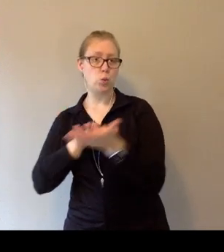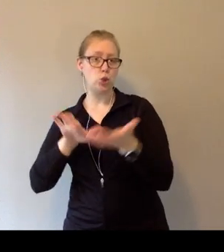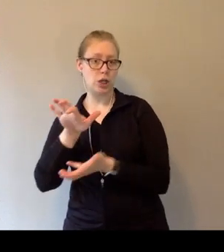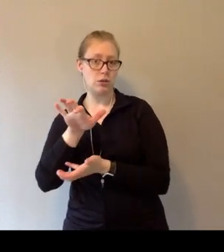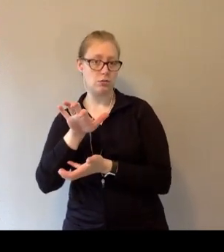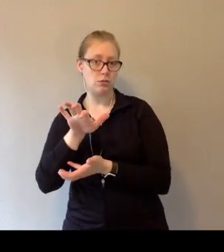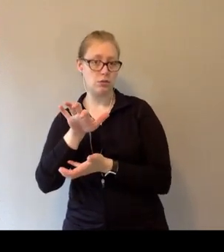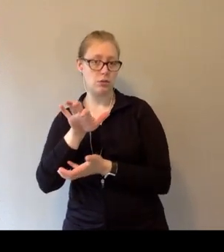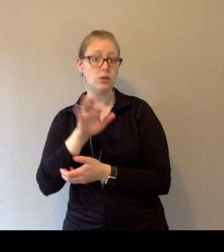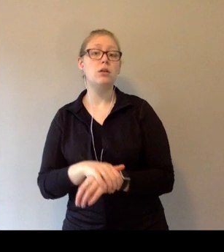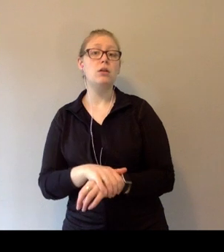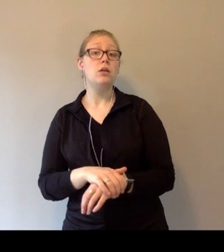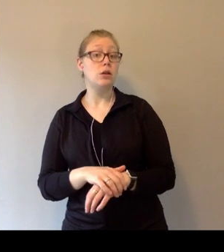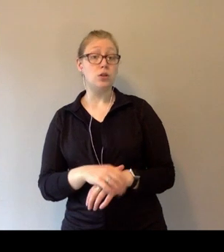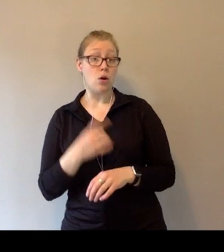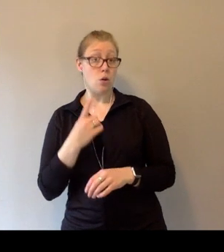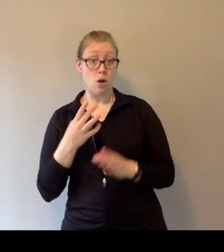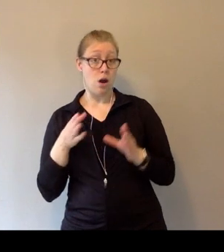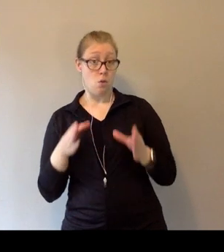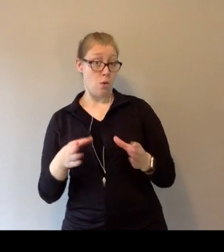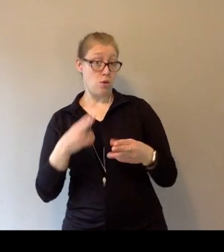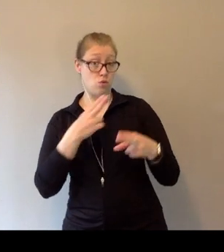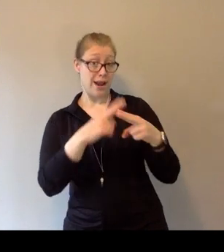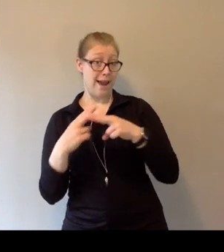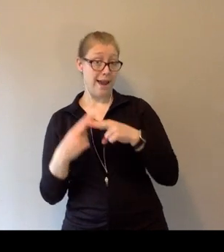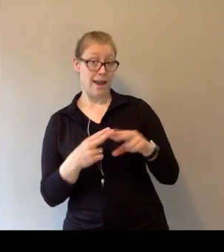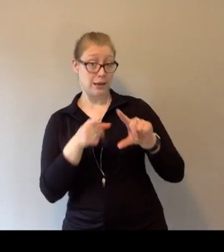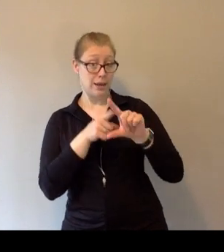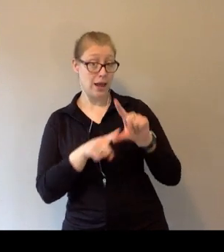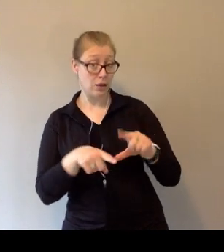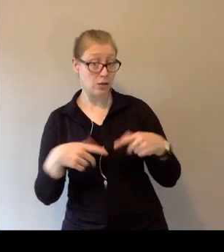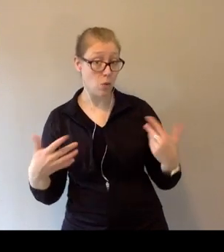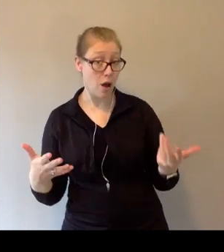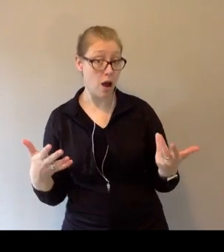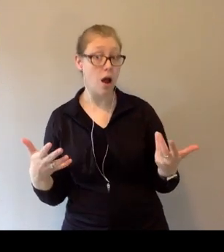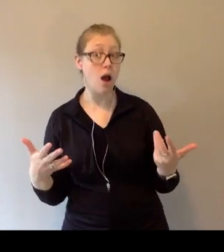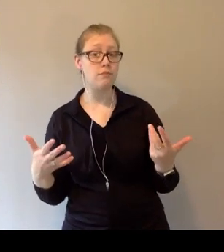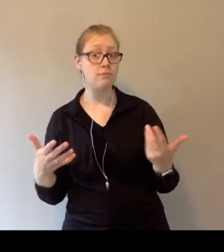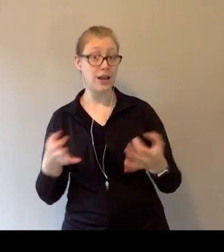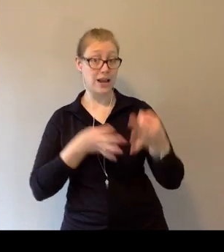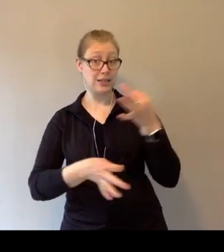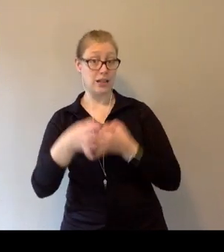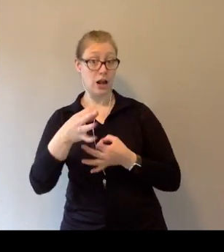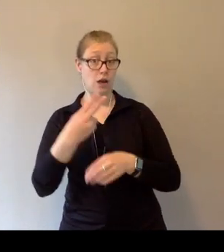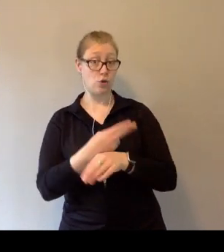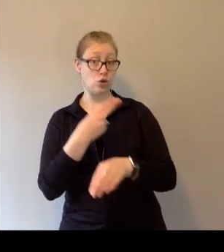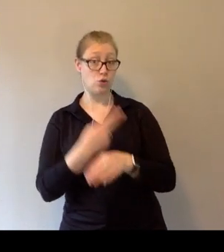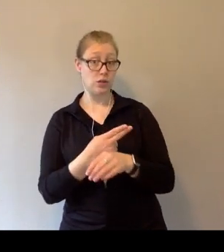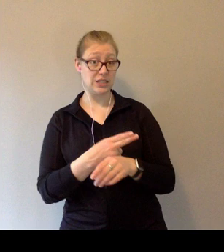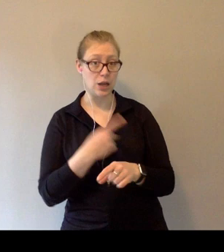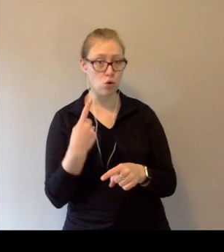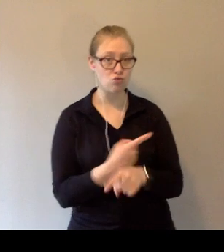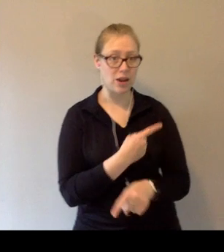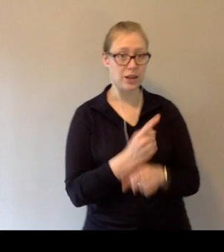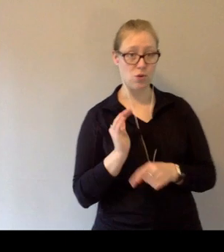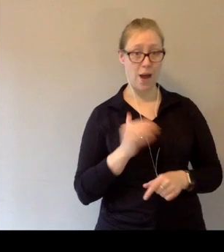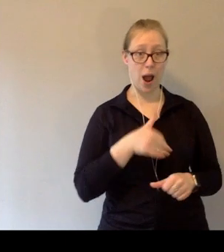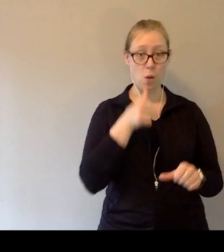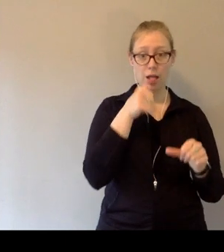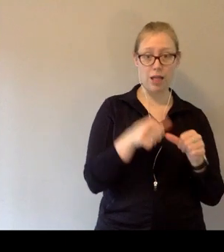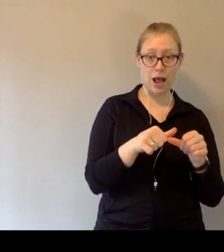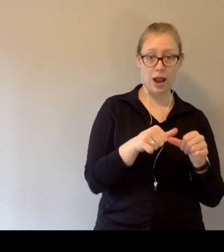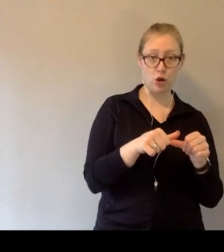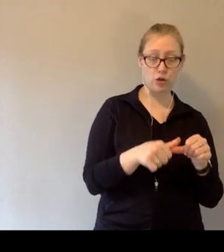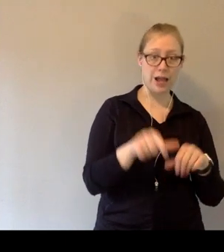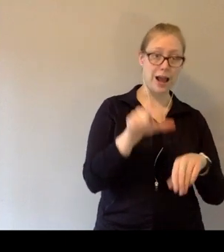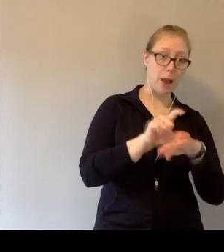of the common techniques to name angles is to, instead of just using the letters like capital A, capital B, capital